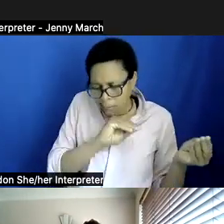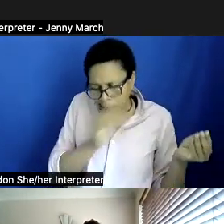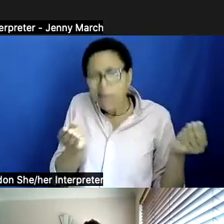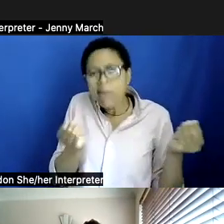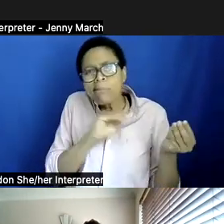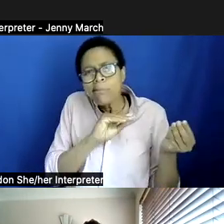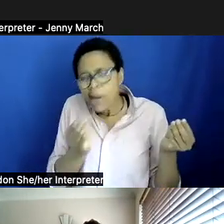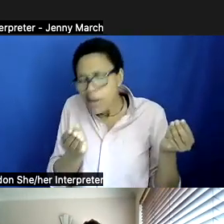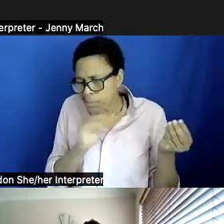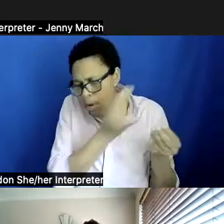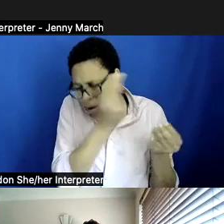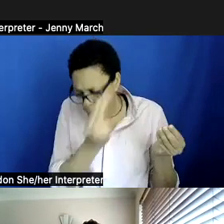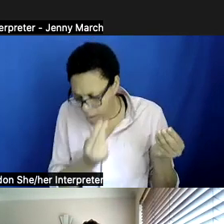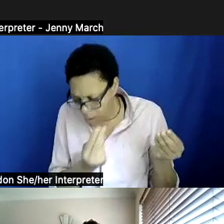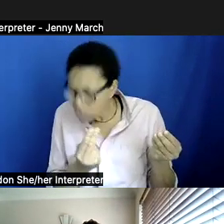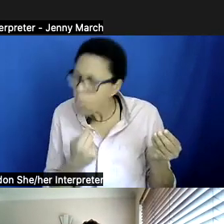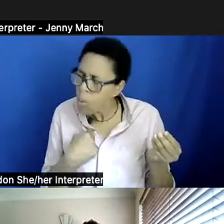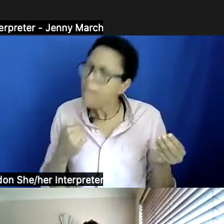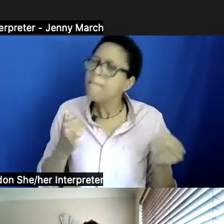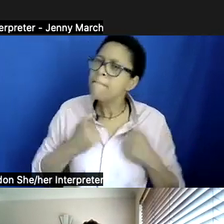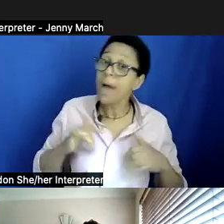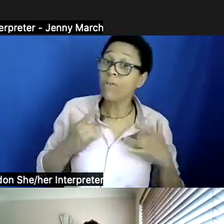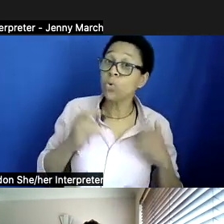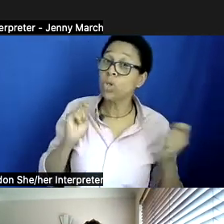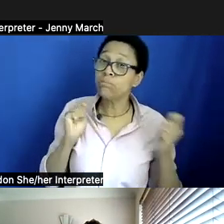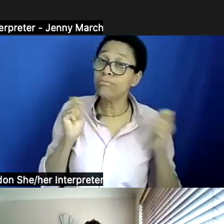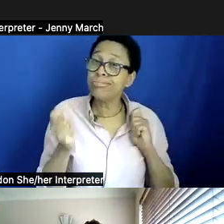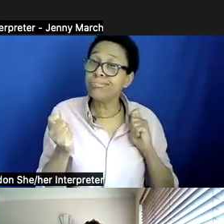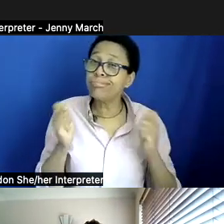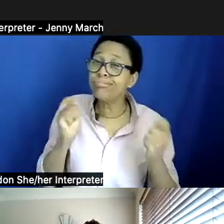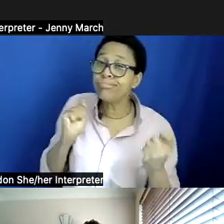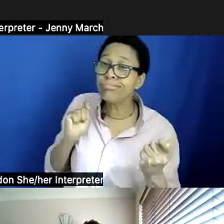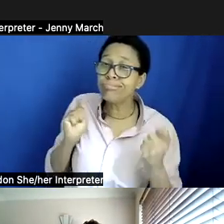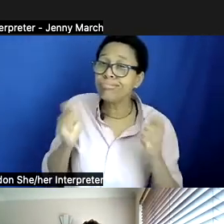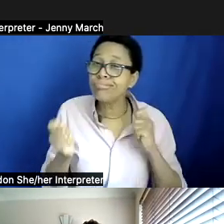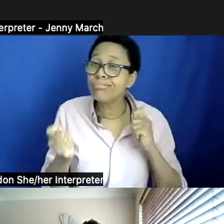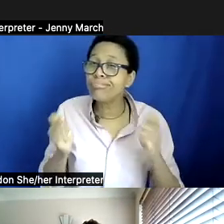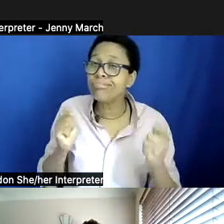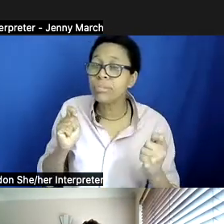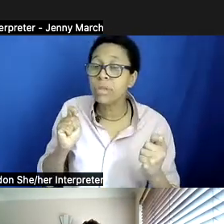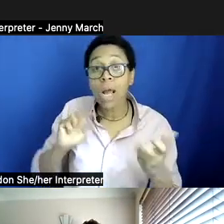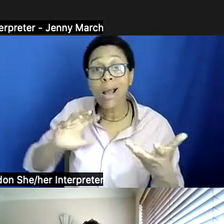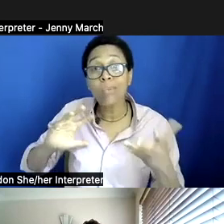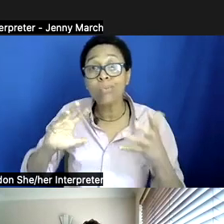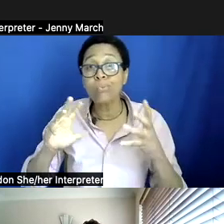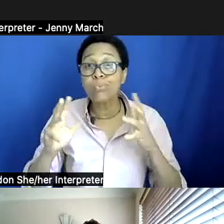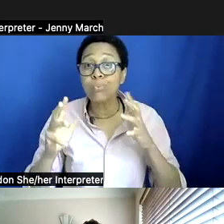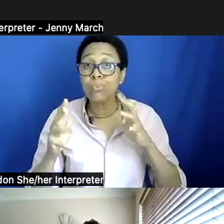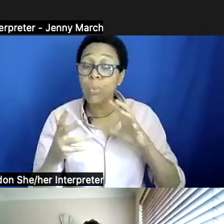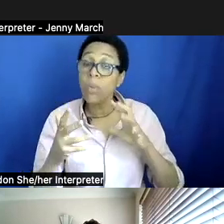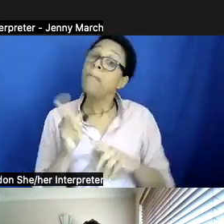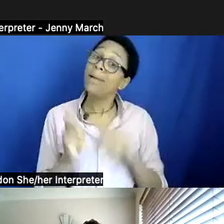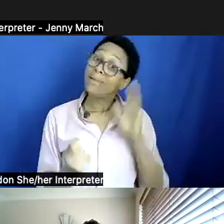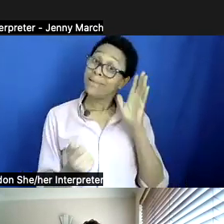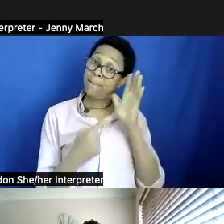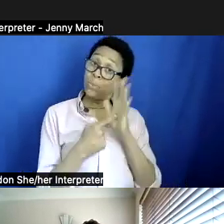my opinions have shifted and changed, but the most important thing I think for patient artworks is that they are displayed